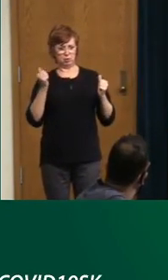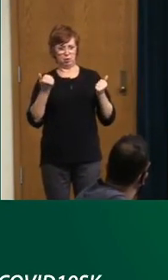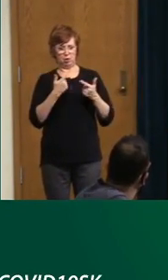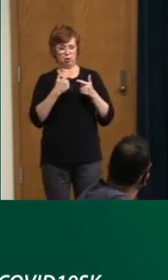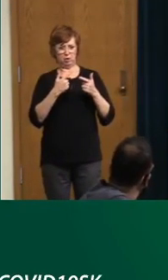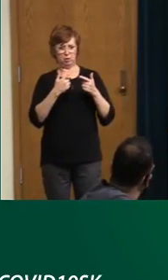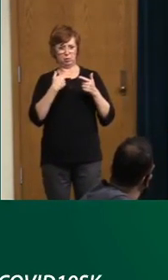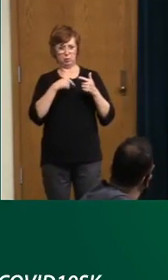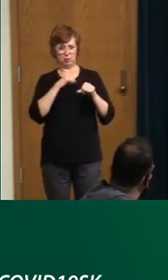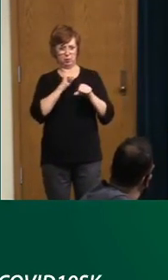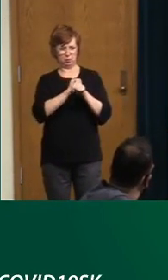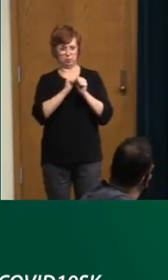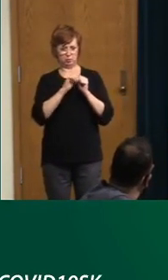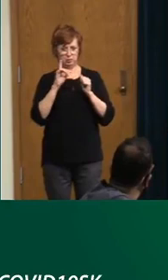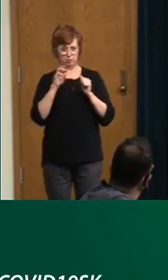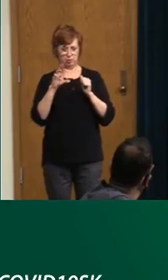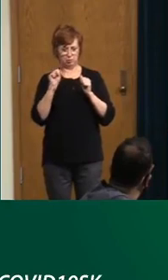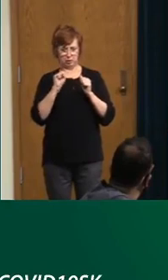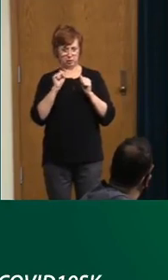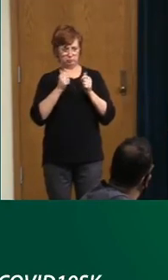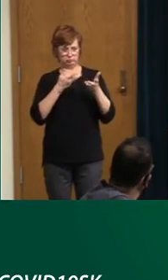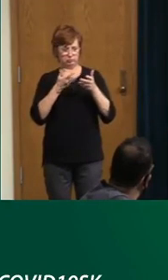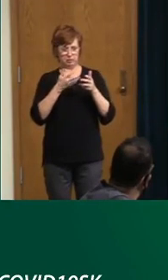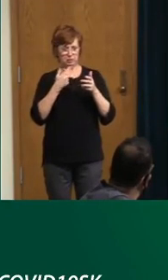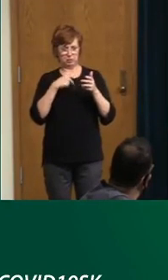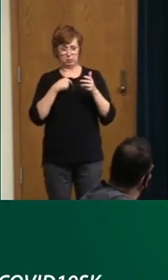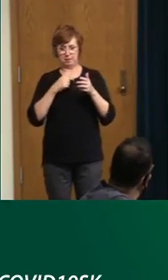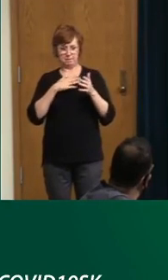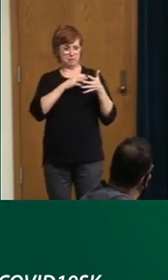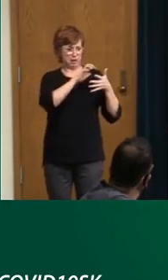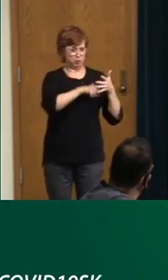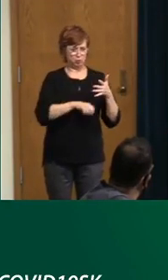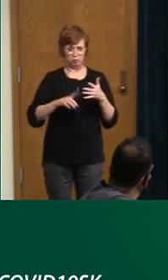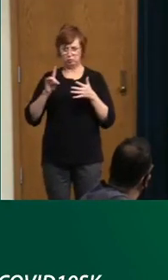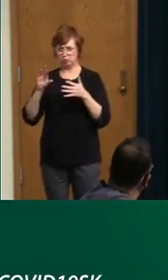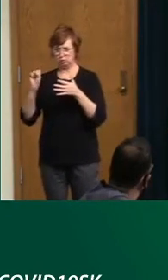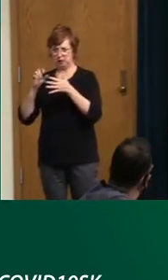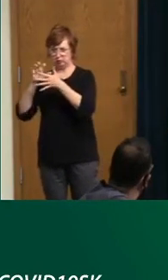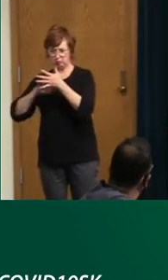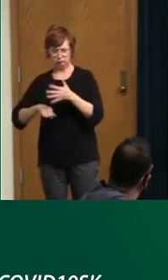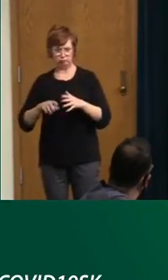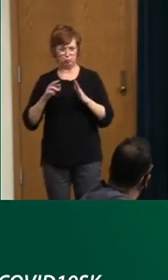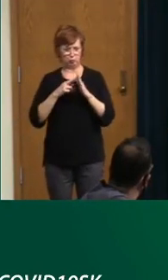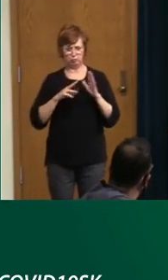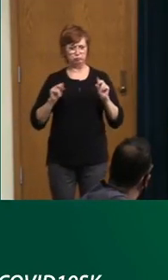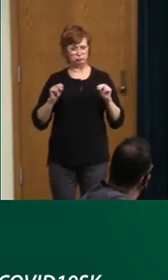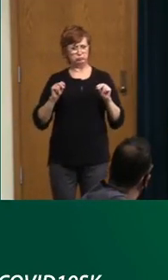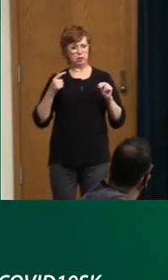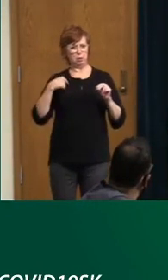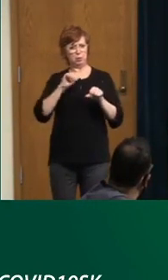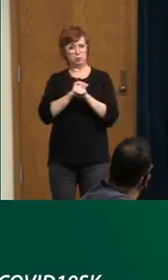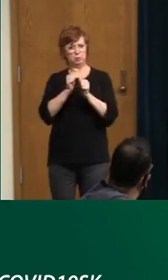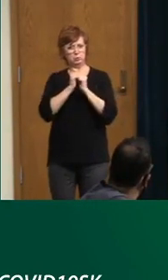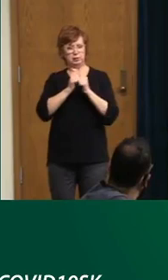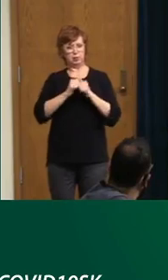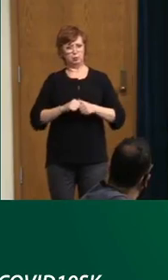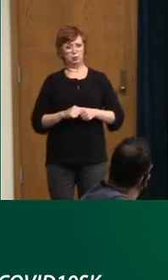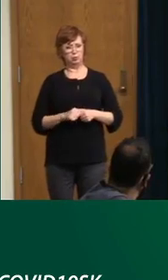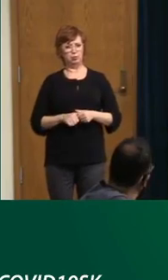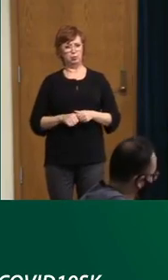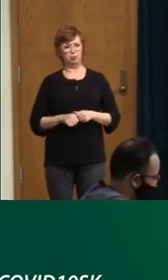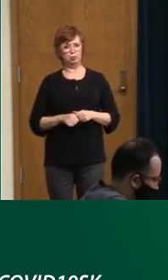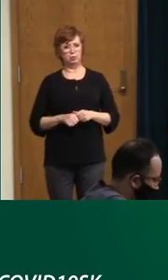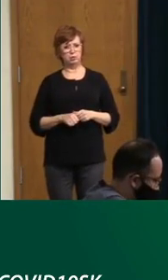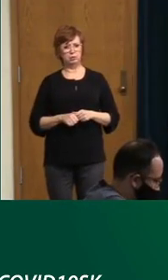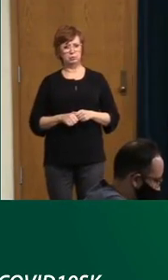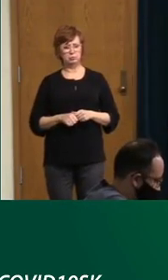in consultation with Dr. Shahab. We're not out making guideline recommendations without Dr. Shahab and his team having a close look at what we're